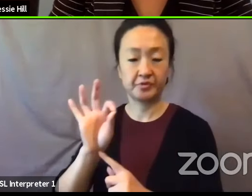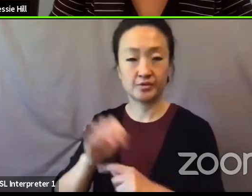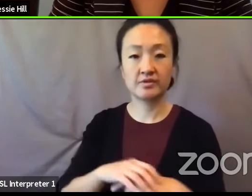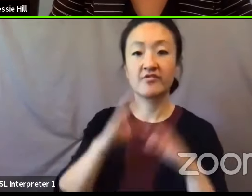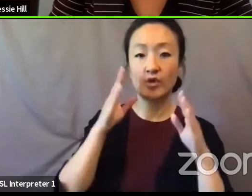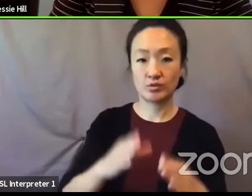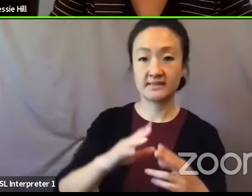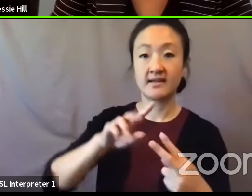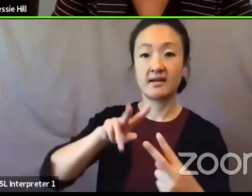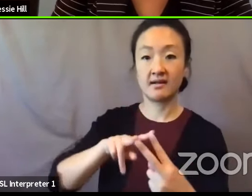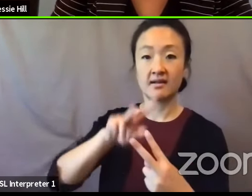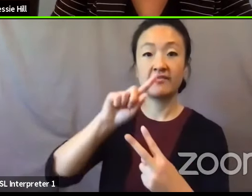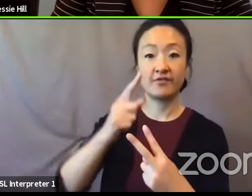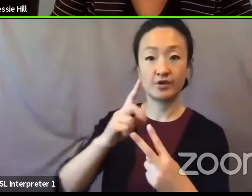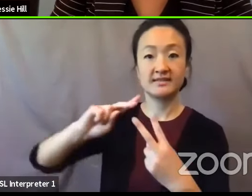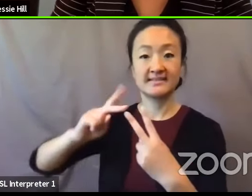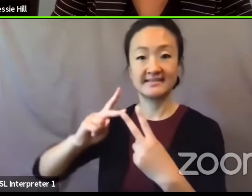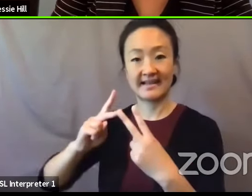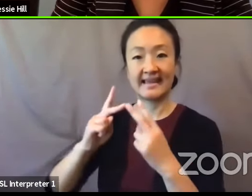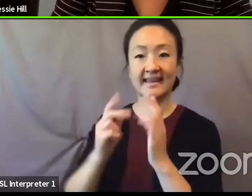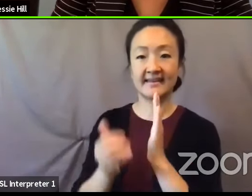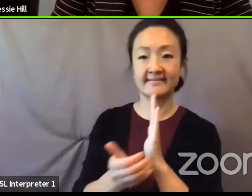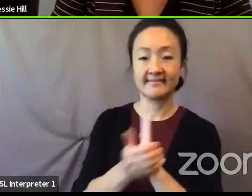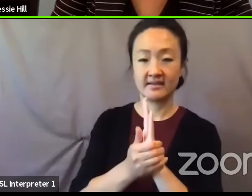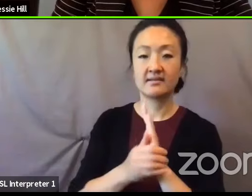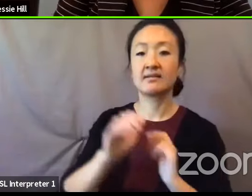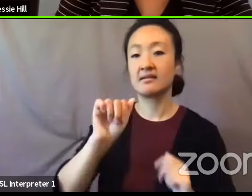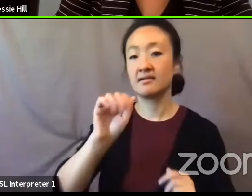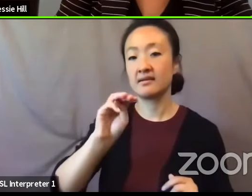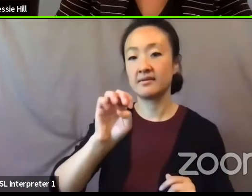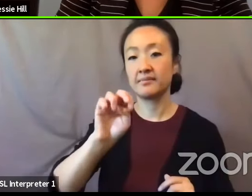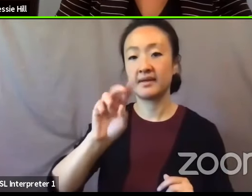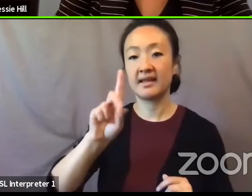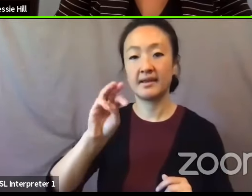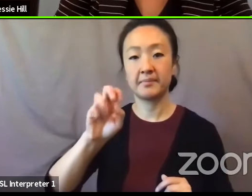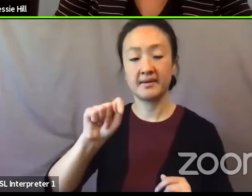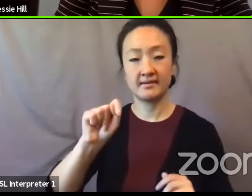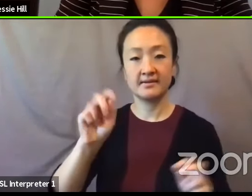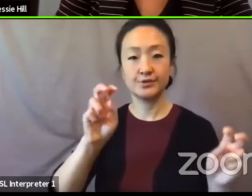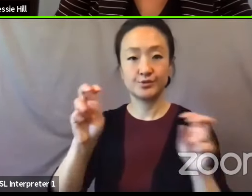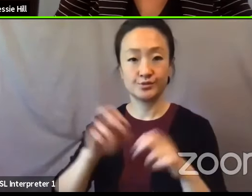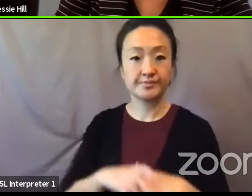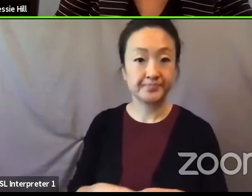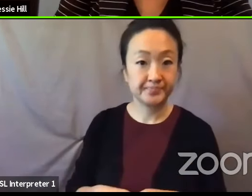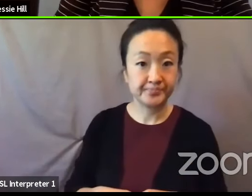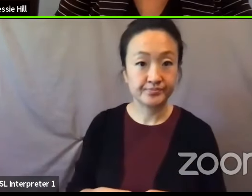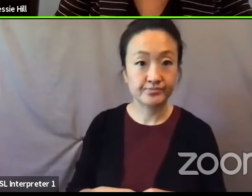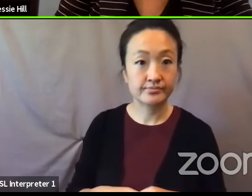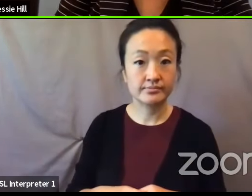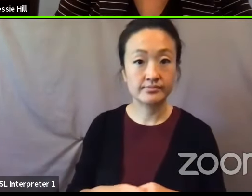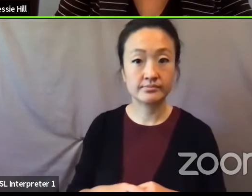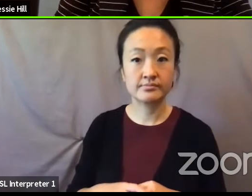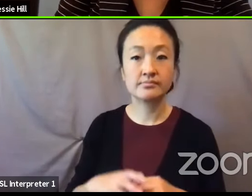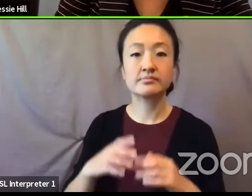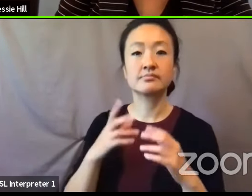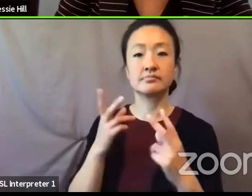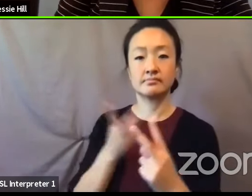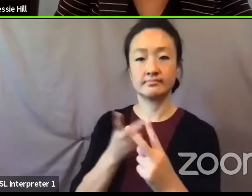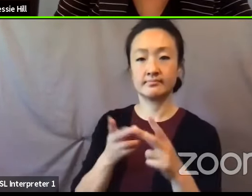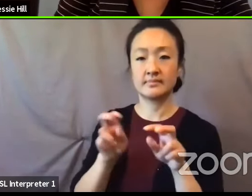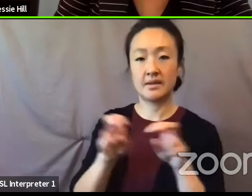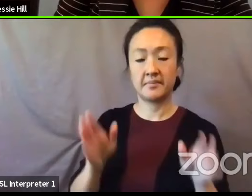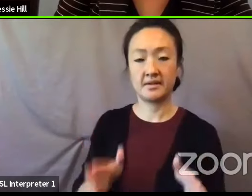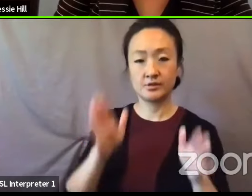Second Amendment issues involved. And in particular, our panelists will compare the Black Lives